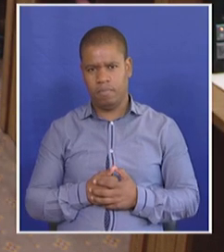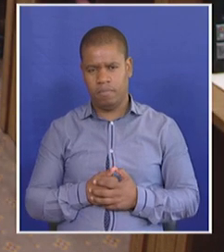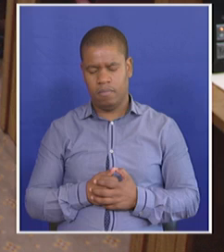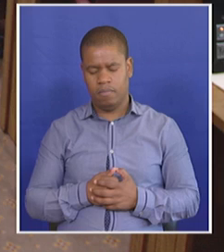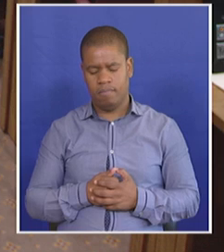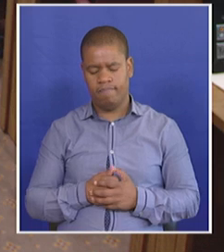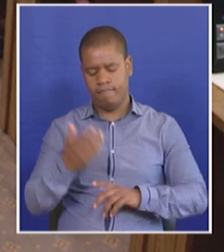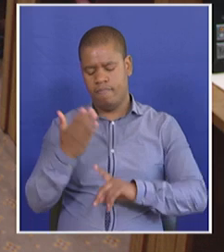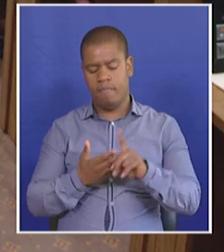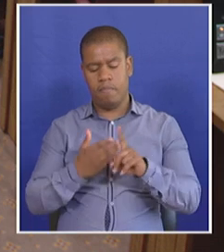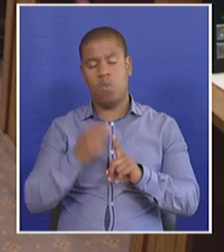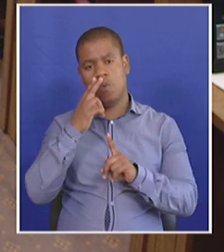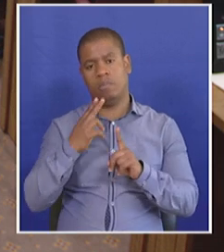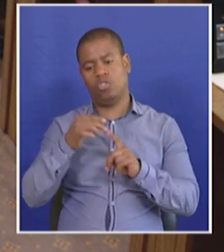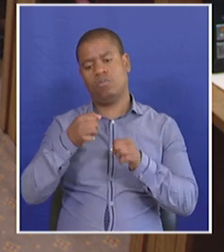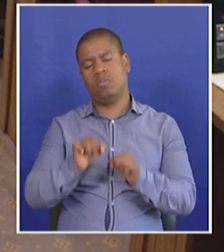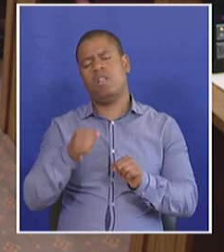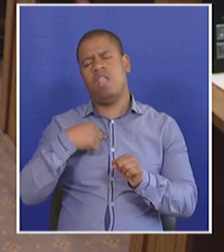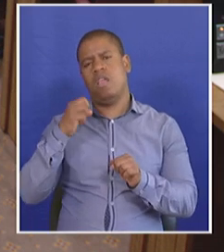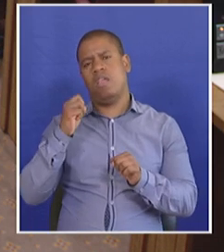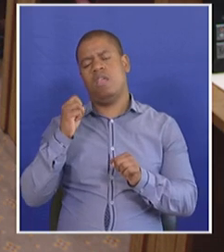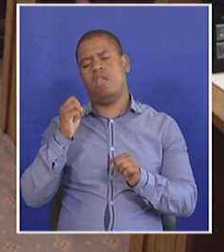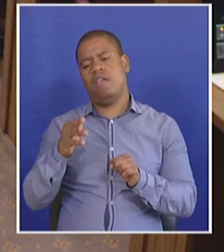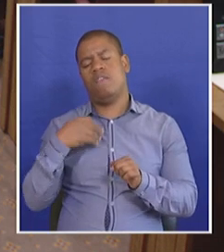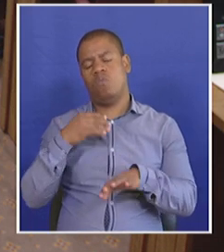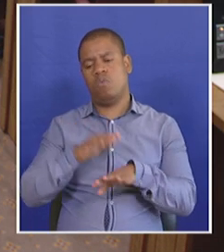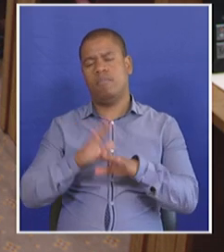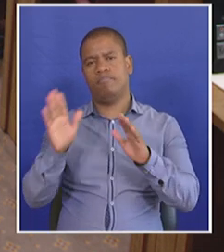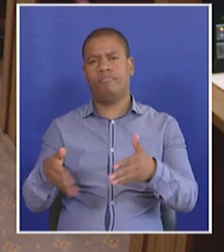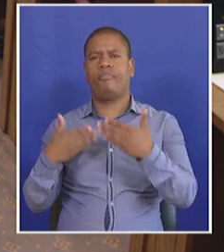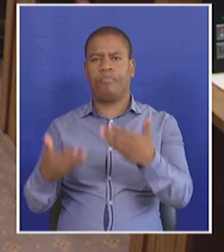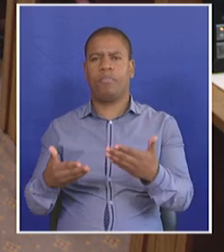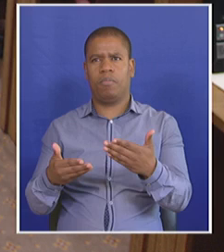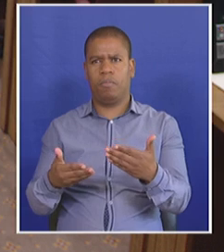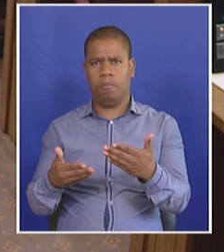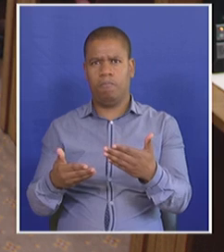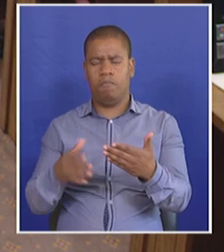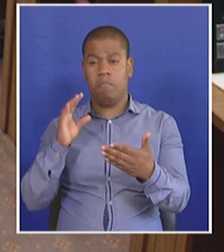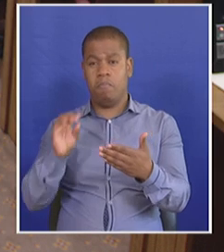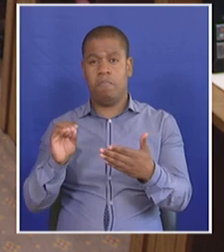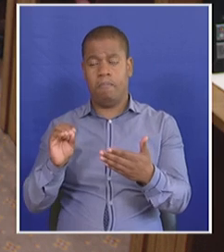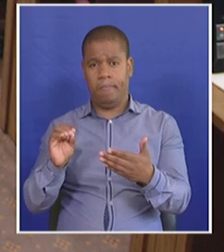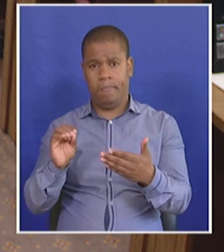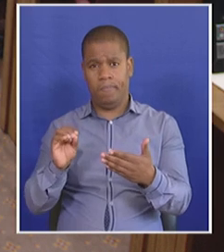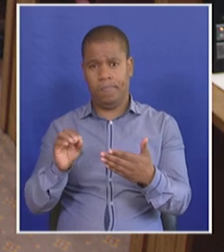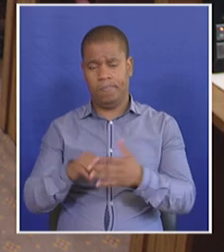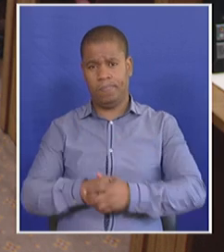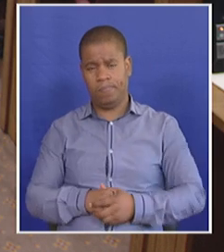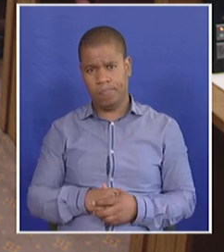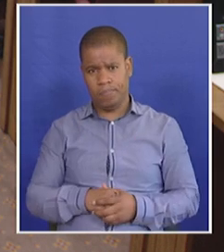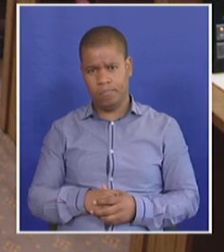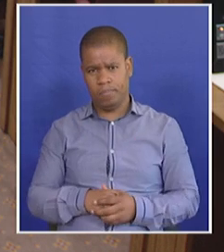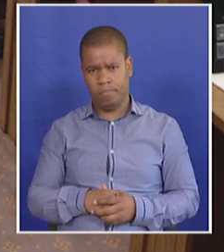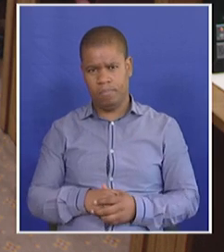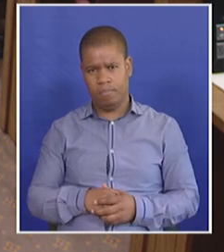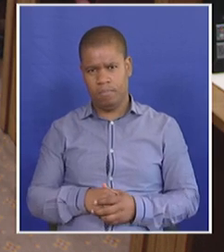Honorable Chair, if we are to provide, oh, by the way, Honorable Chair, let me also just accept